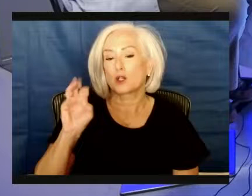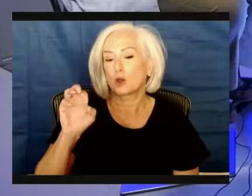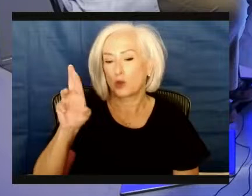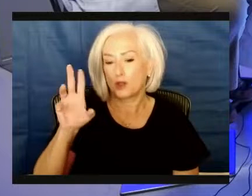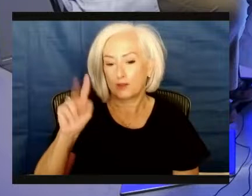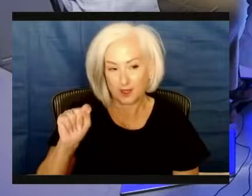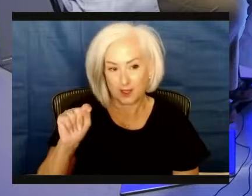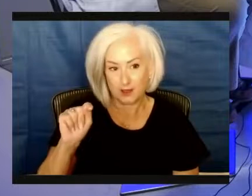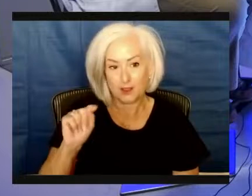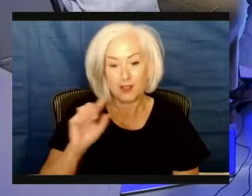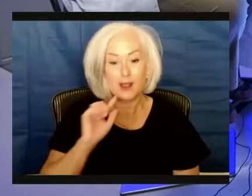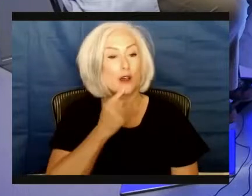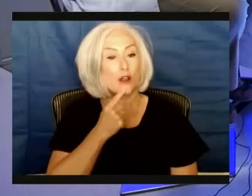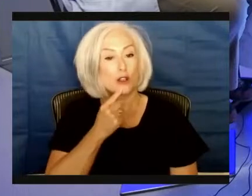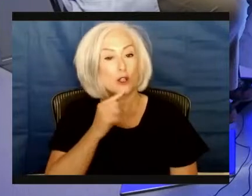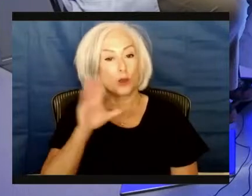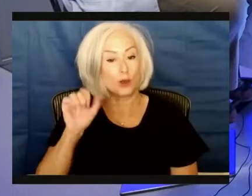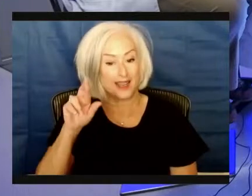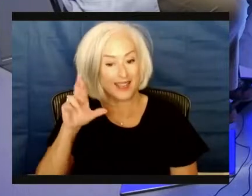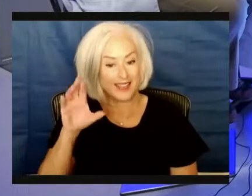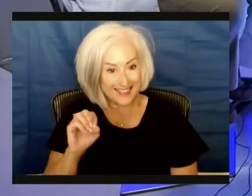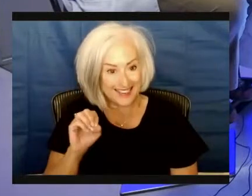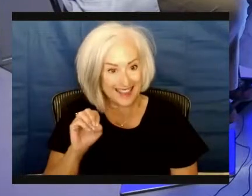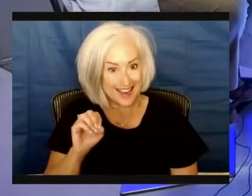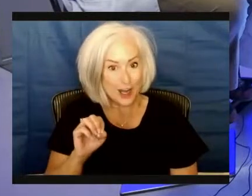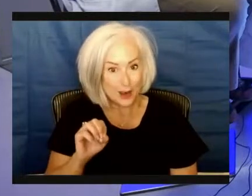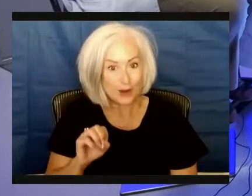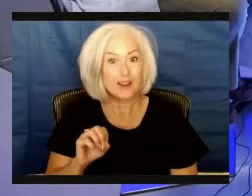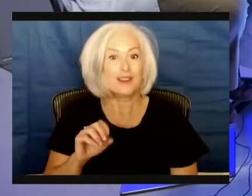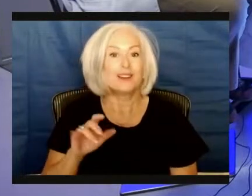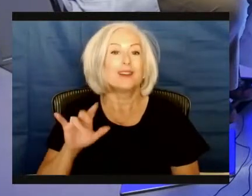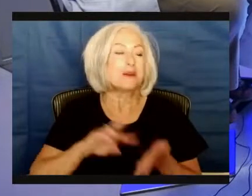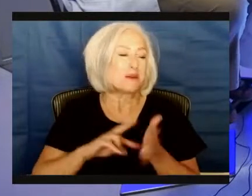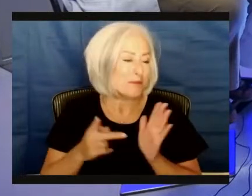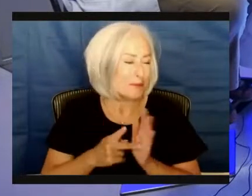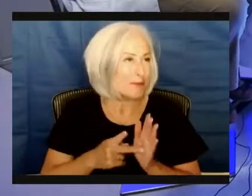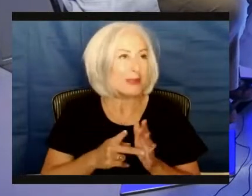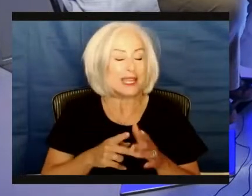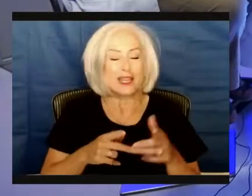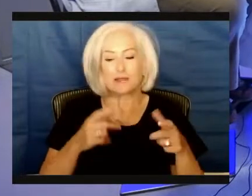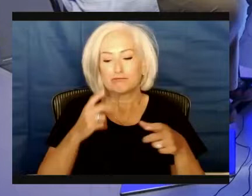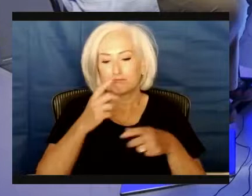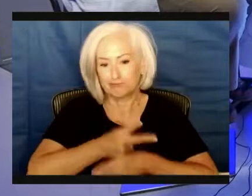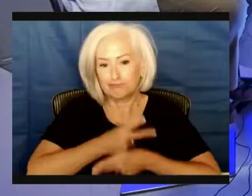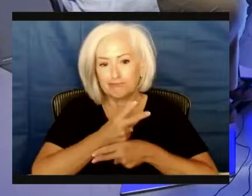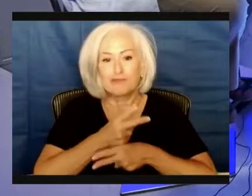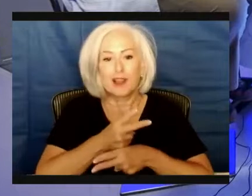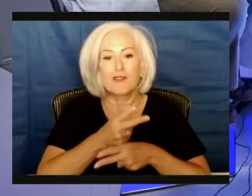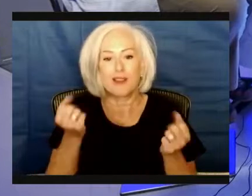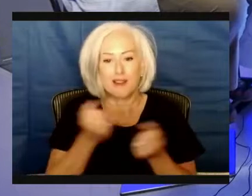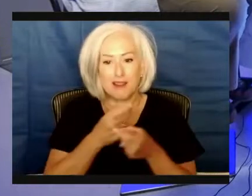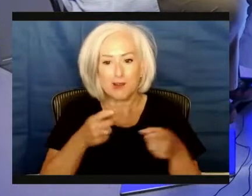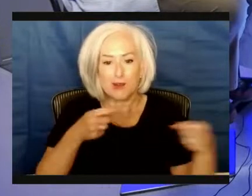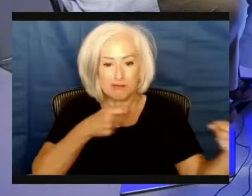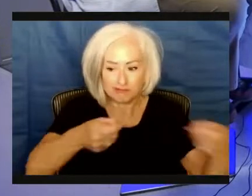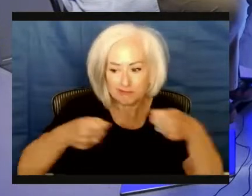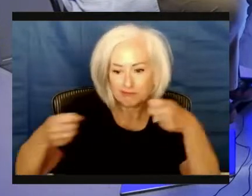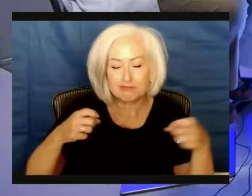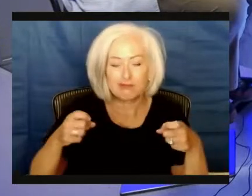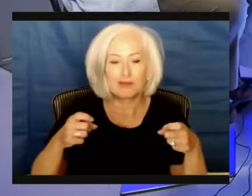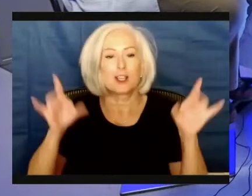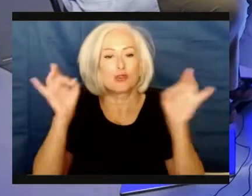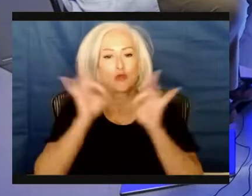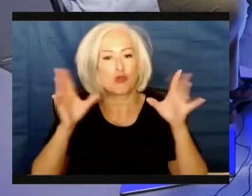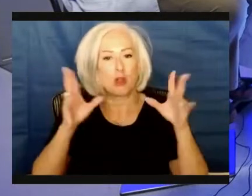Surgical Critical Care. He's kind of like the medical director of the whole trauma program. Dr. Brian Beaver, the Fellowship Director for our Emergency